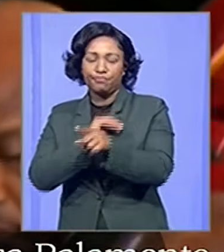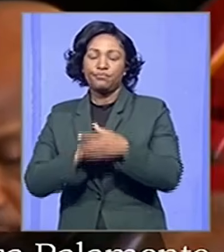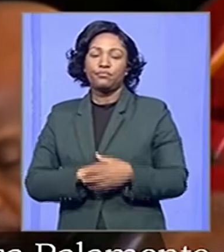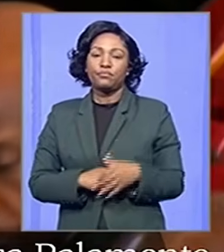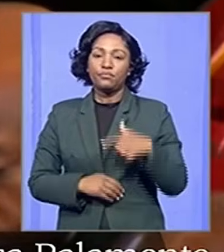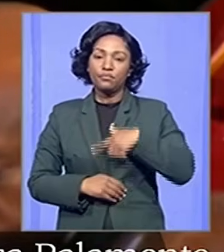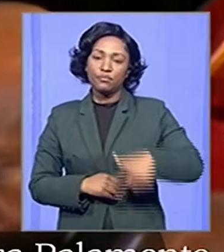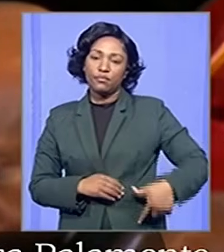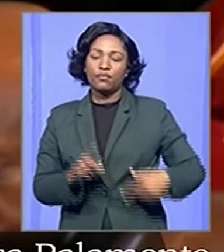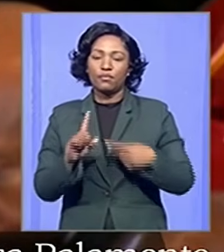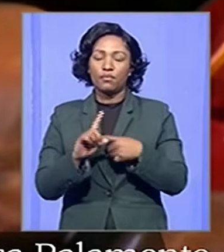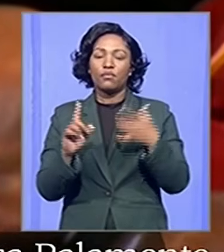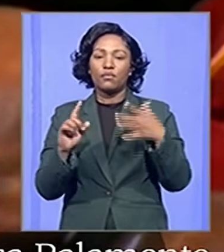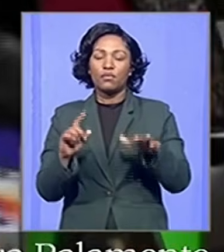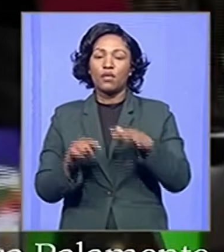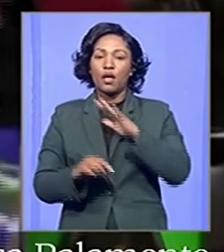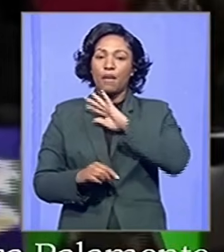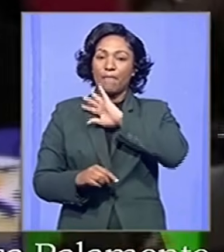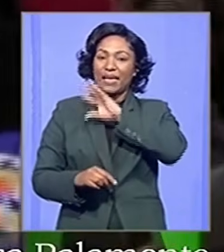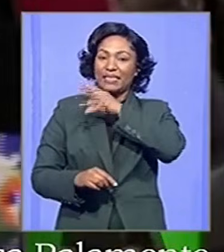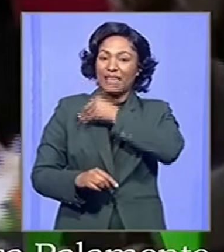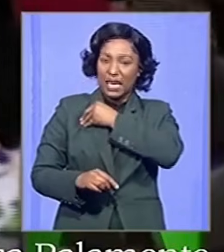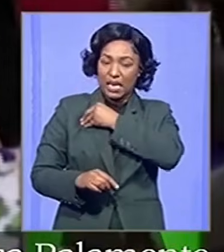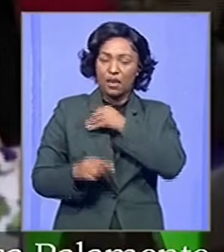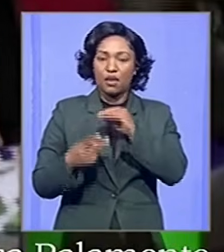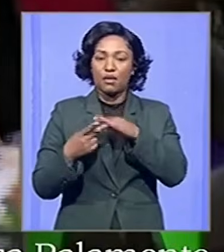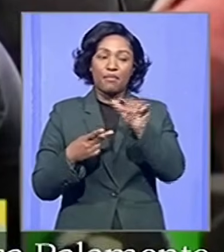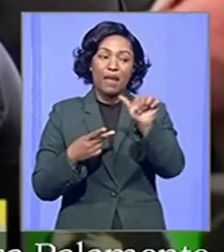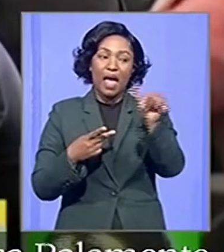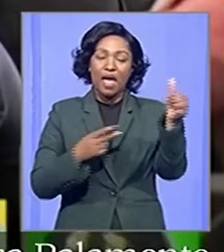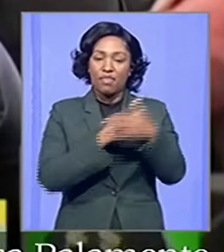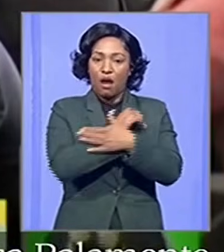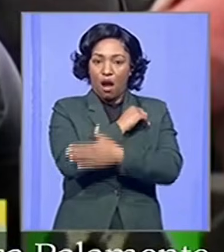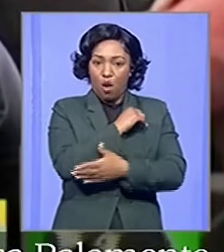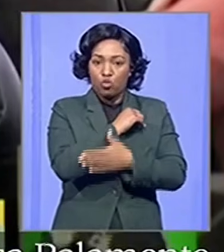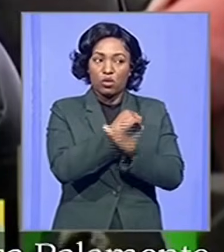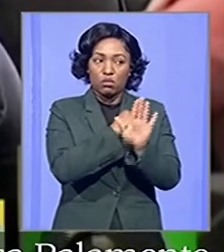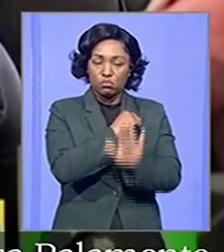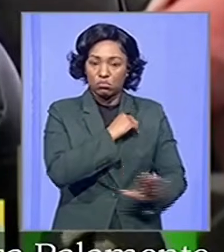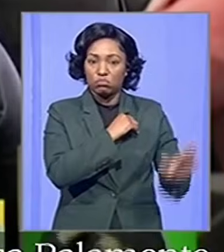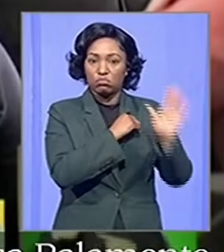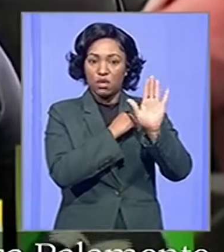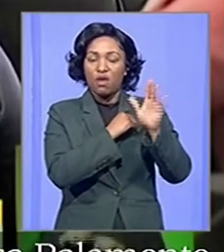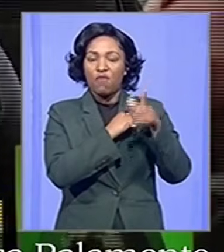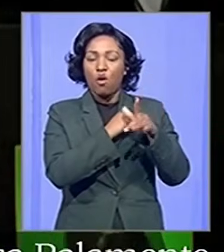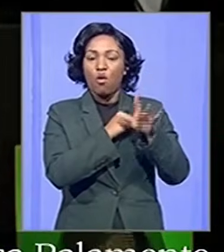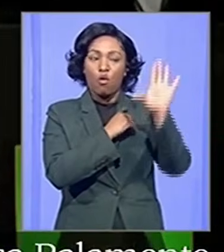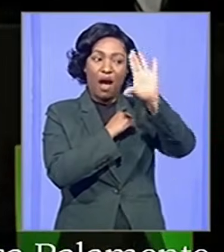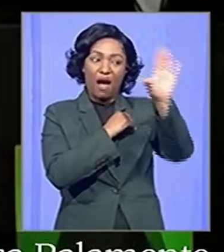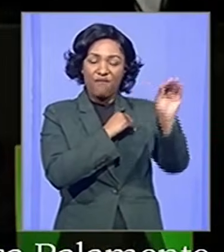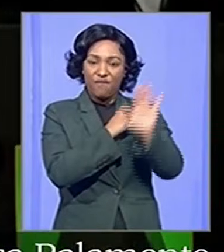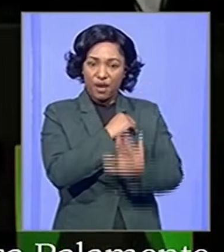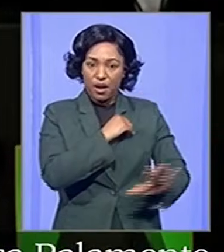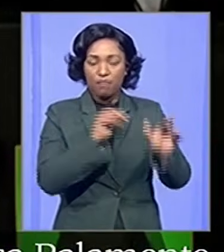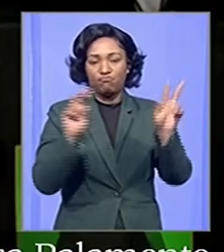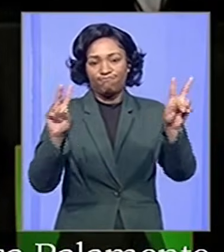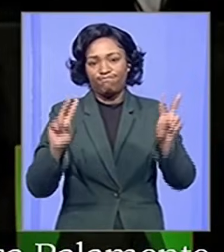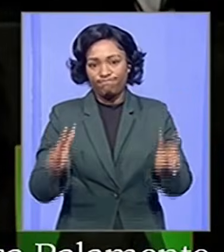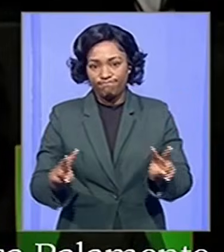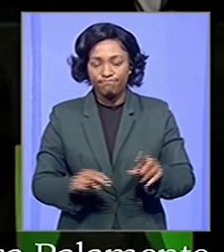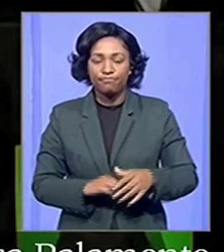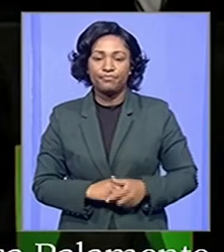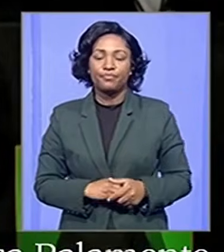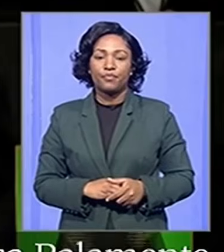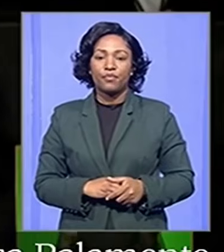ba ho tshehetsa baahi ba Palestina le ba dinaha tse ding tse ka bophirima ho le ho tatala Afrika. What this